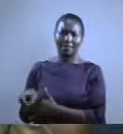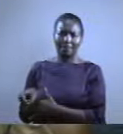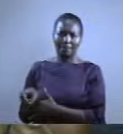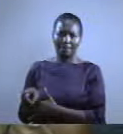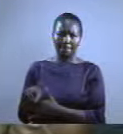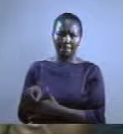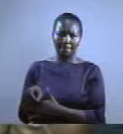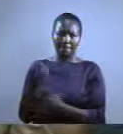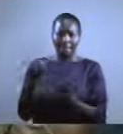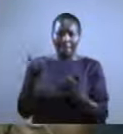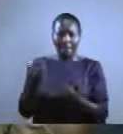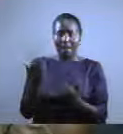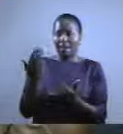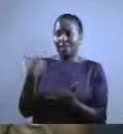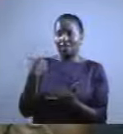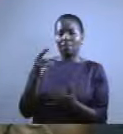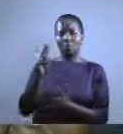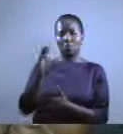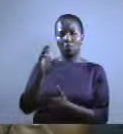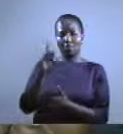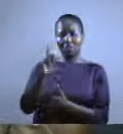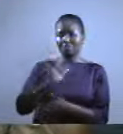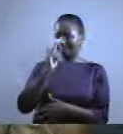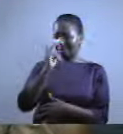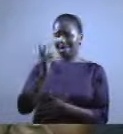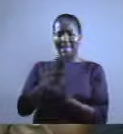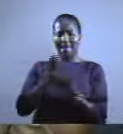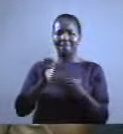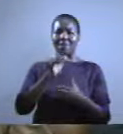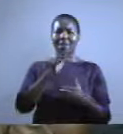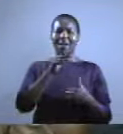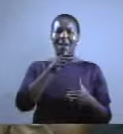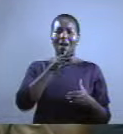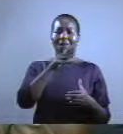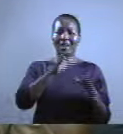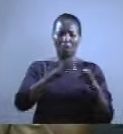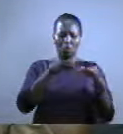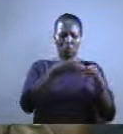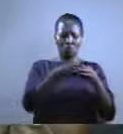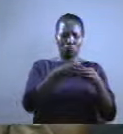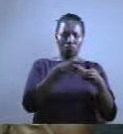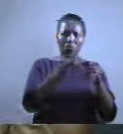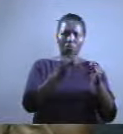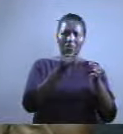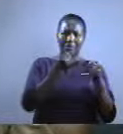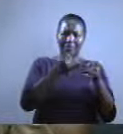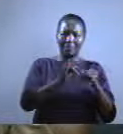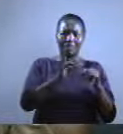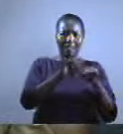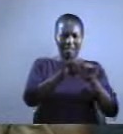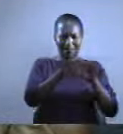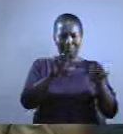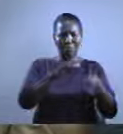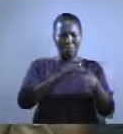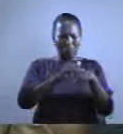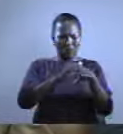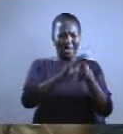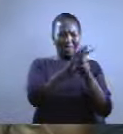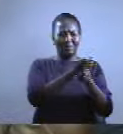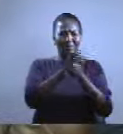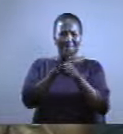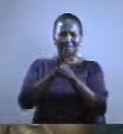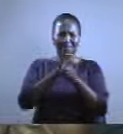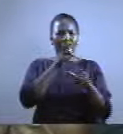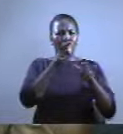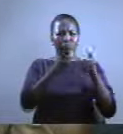It saddens us in the UCDP that there are Afrikaner groupings hell-bent and intent on spreading such racial hatred as